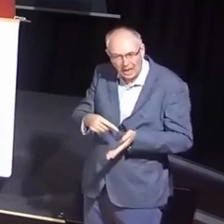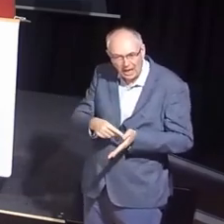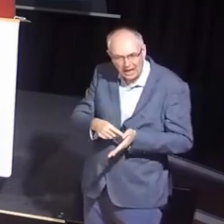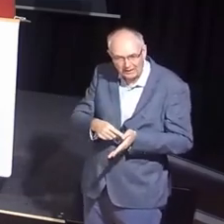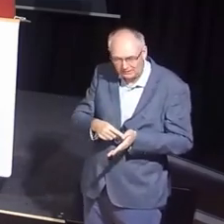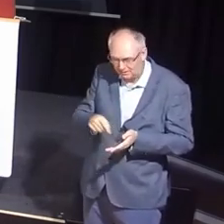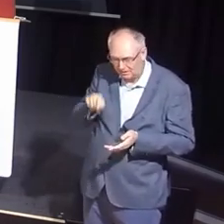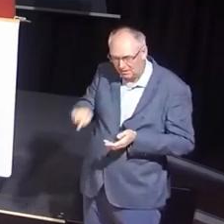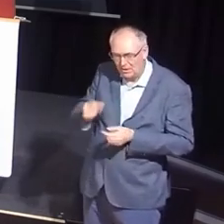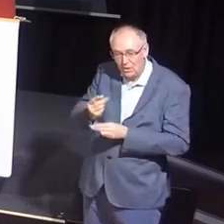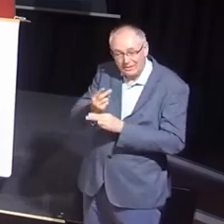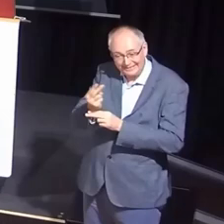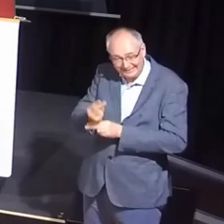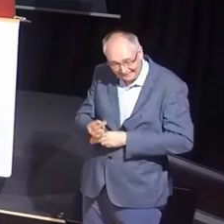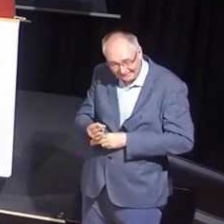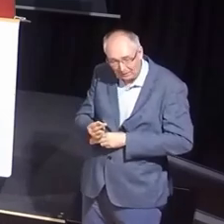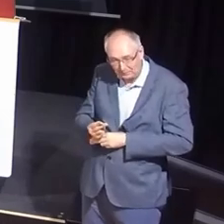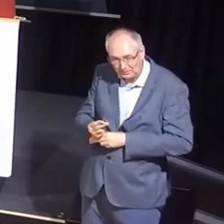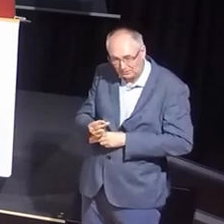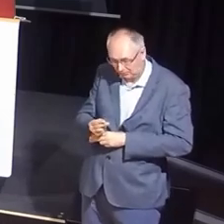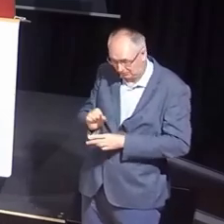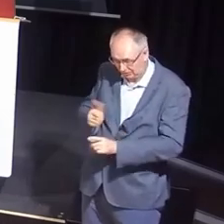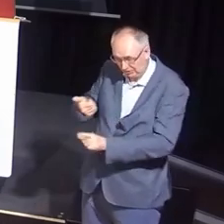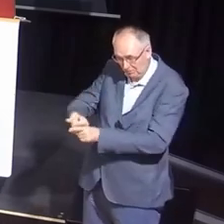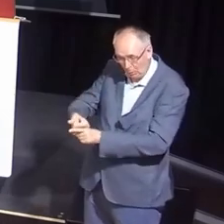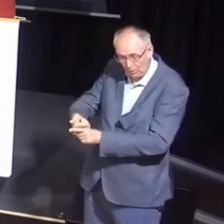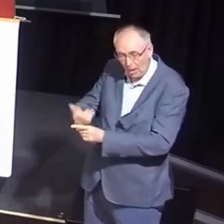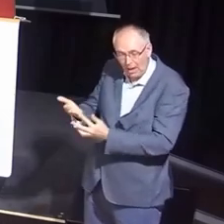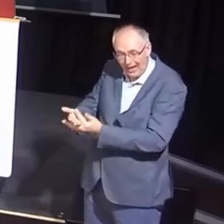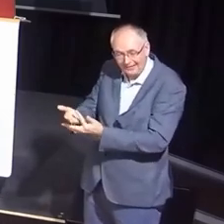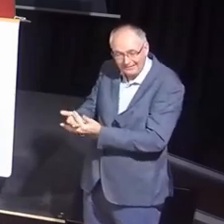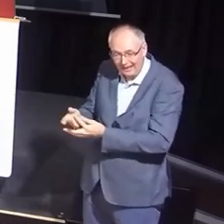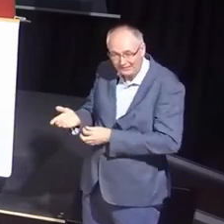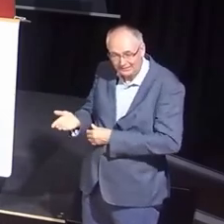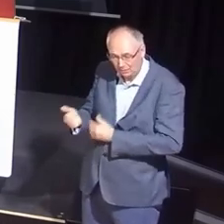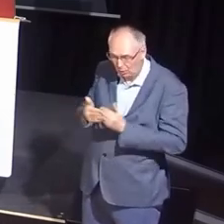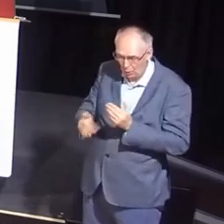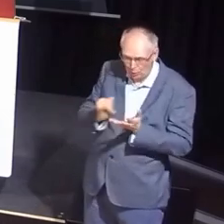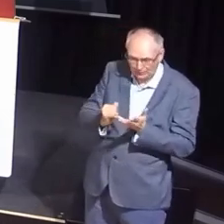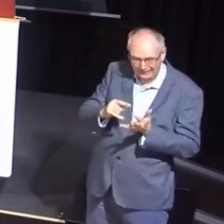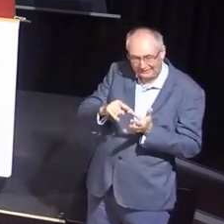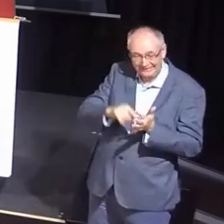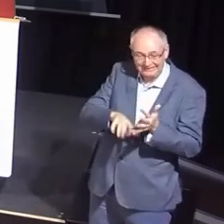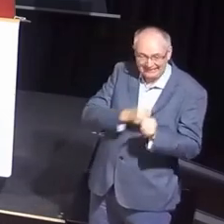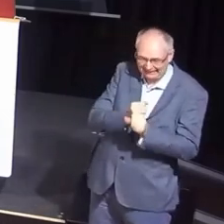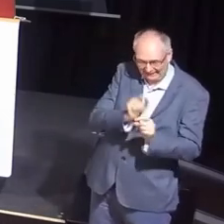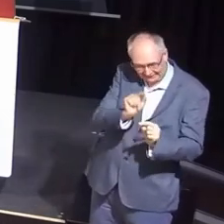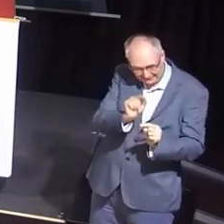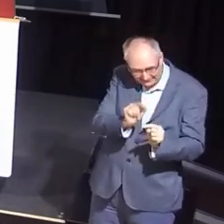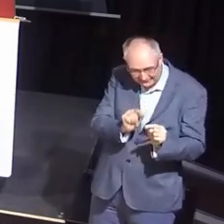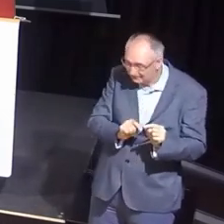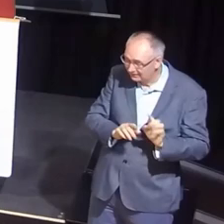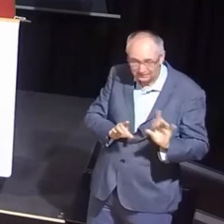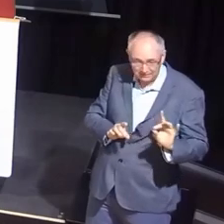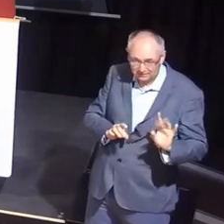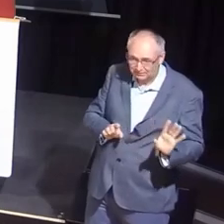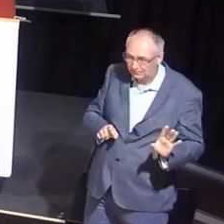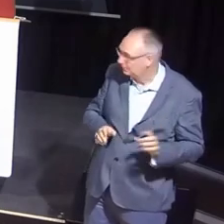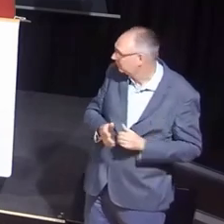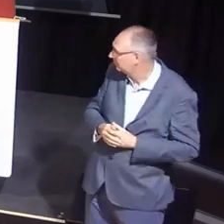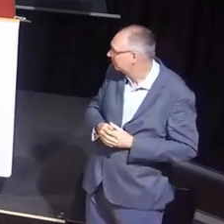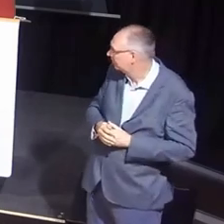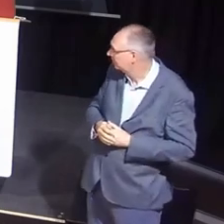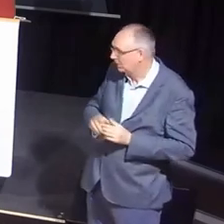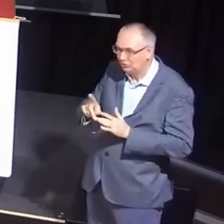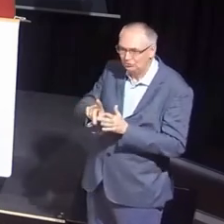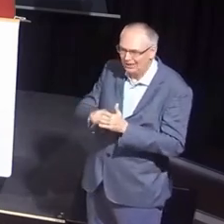really contribute to accessibility in a really fundamental way beyond settings, and I really think that's the future of accessibility, and I'm trying to wrap up. Go on, Jamie.